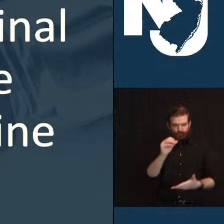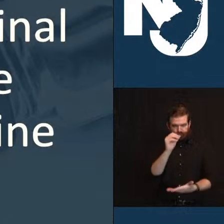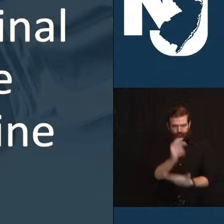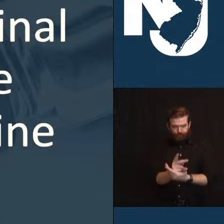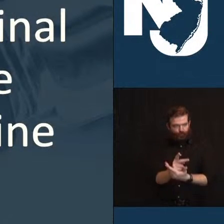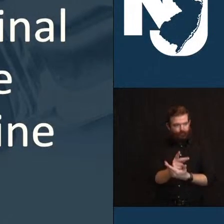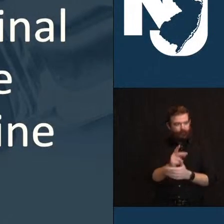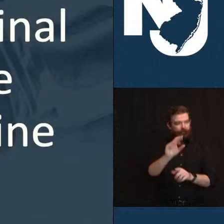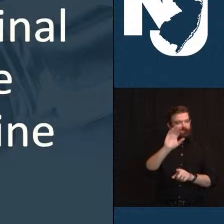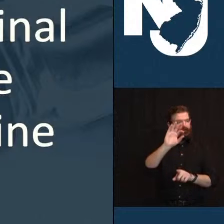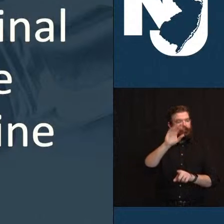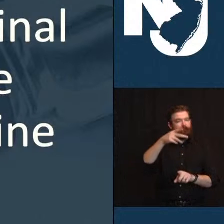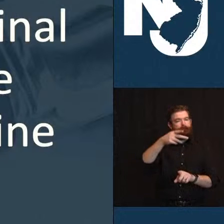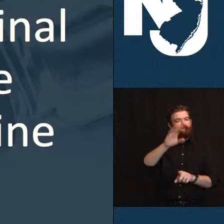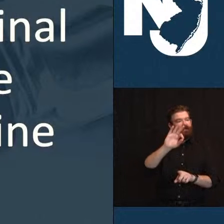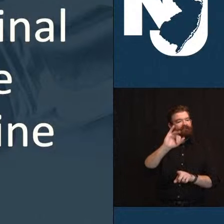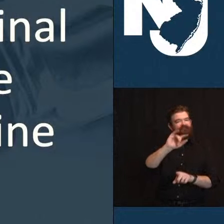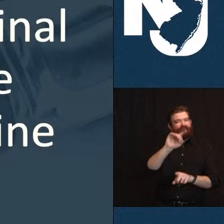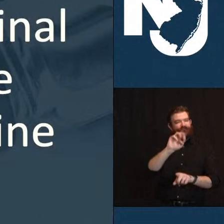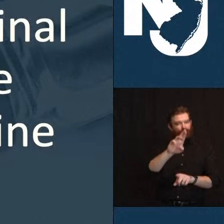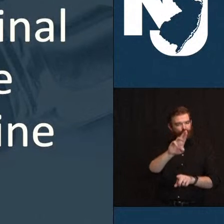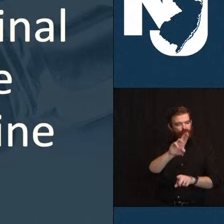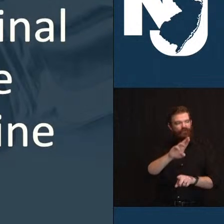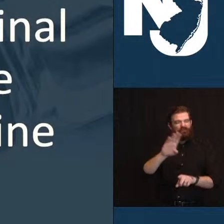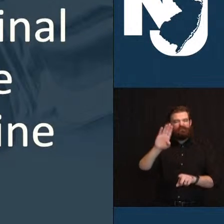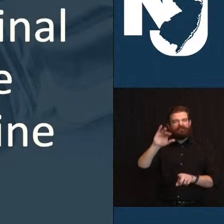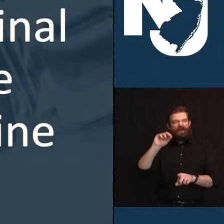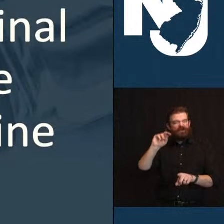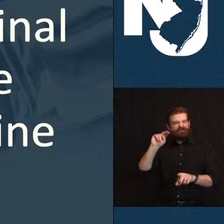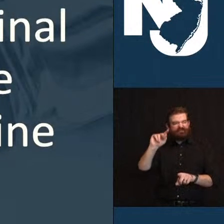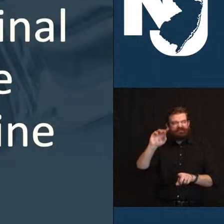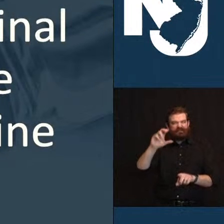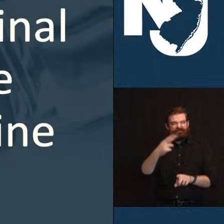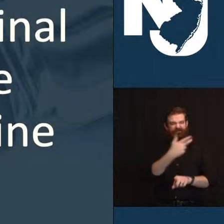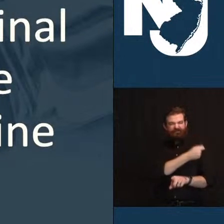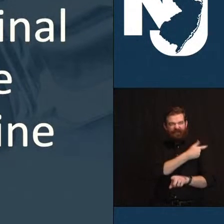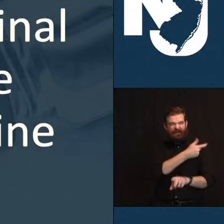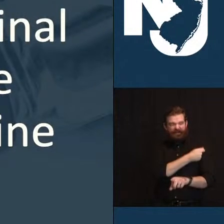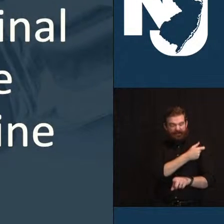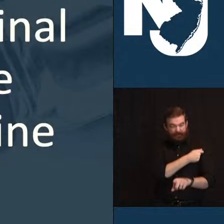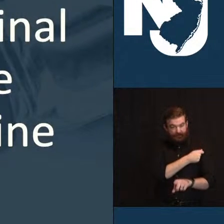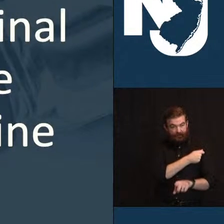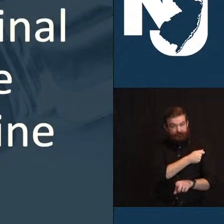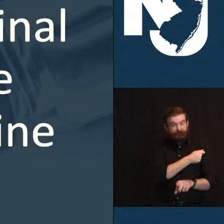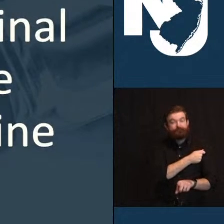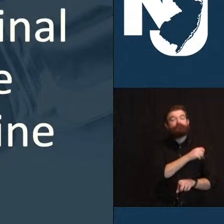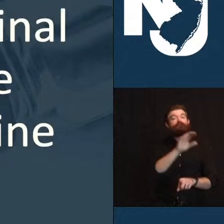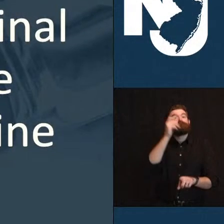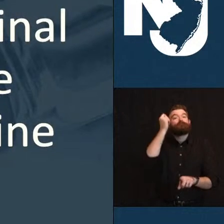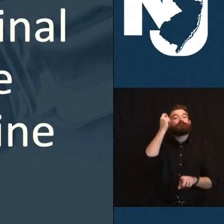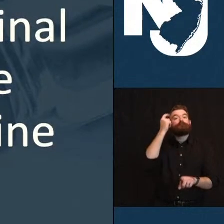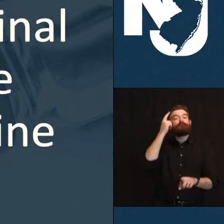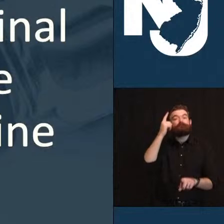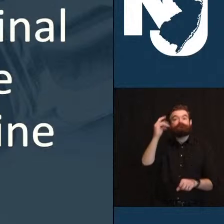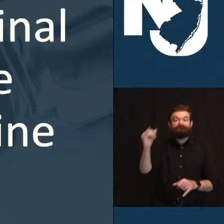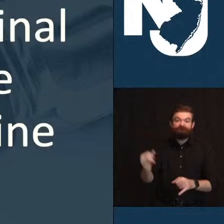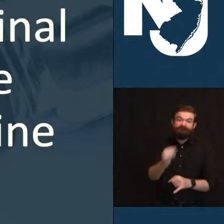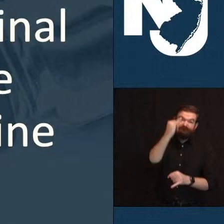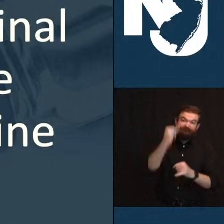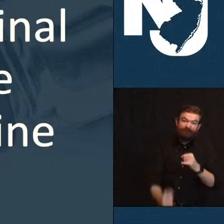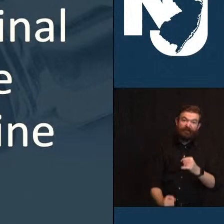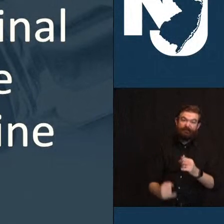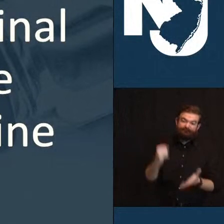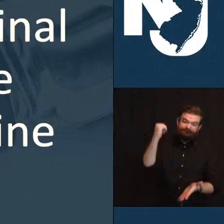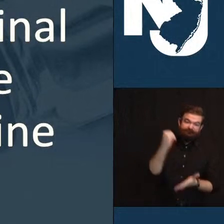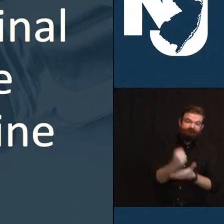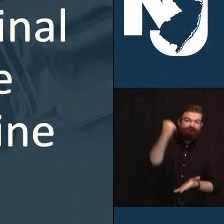Authorization application. We anxiously await the final vote by the FDA's commissioners, which I do not believe has taken place while we were